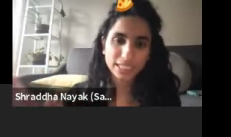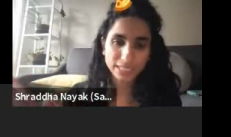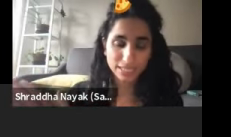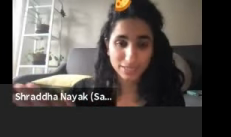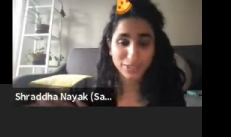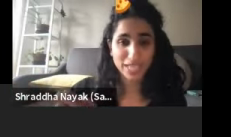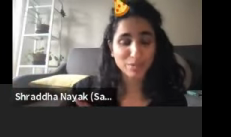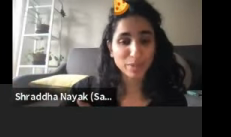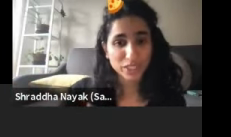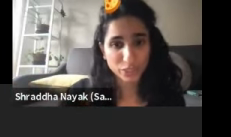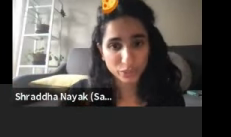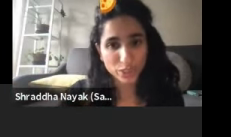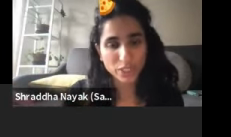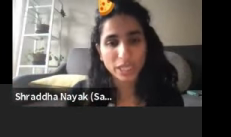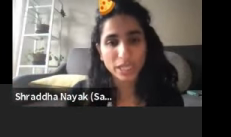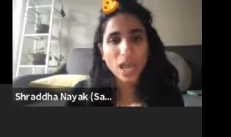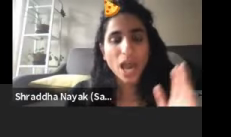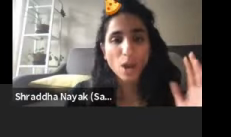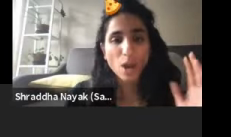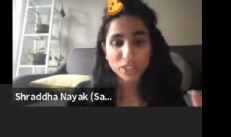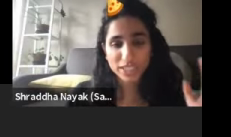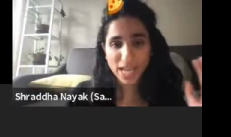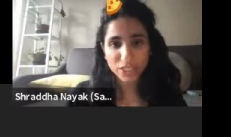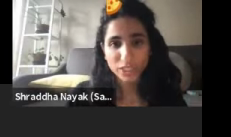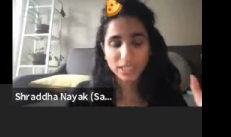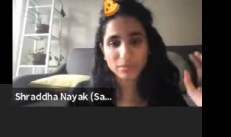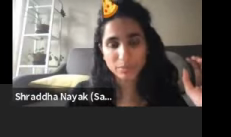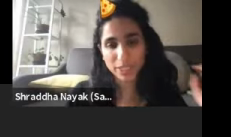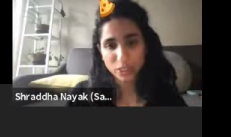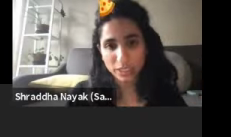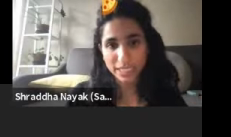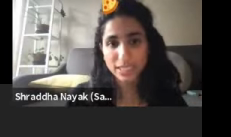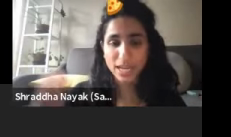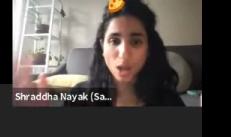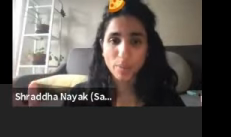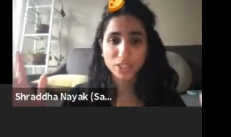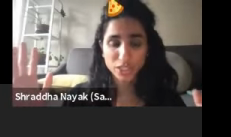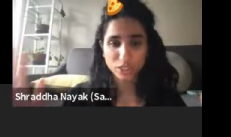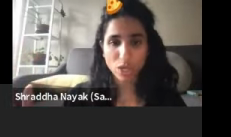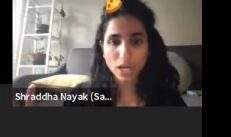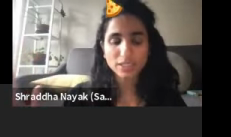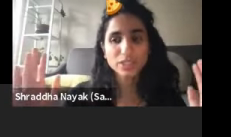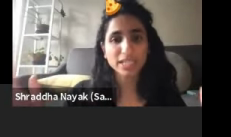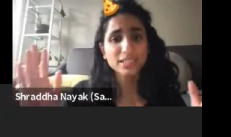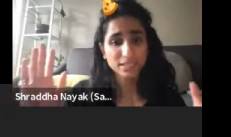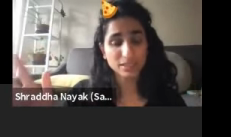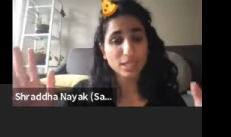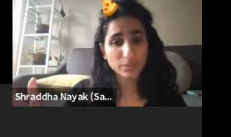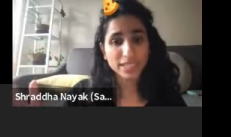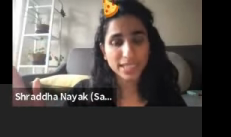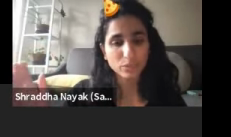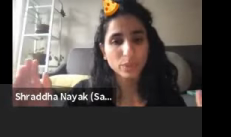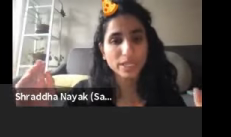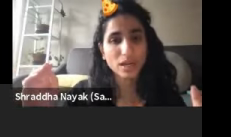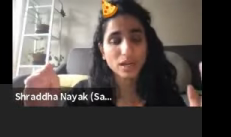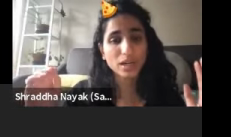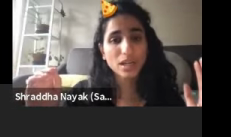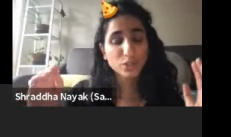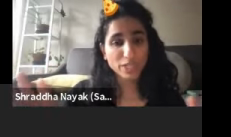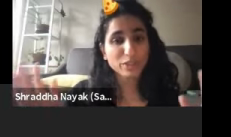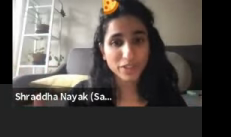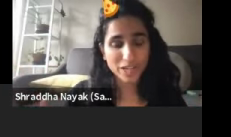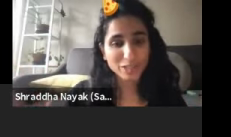really tell in this animation that you saw today how much is actually based on data and how much is not. So that is still something that we